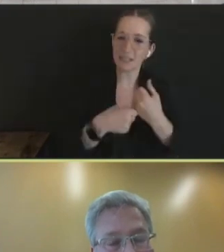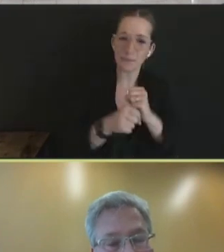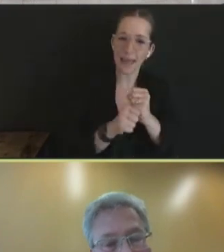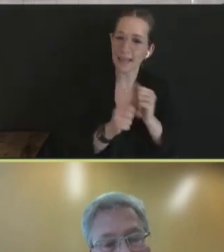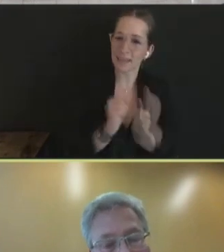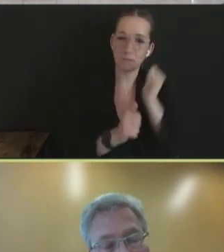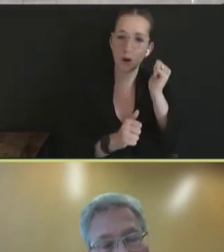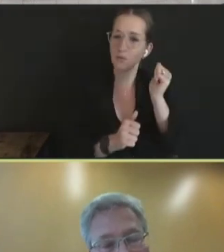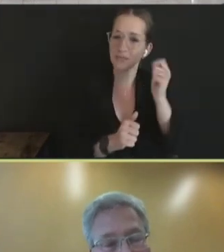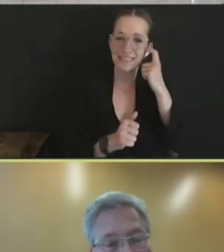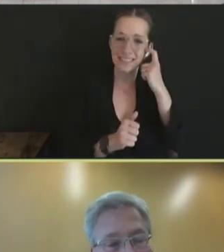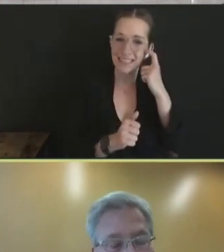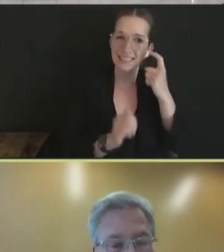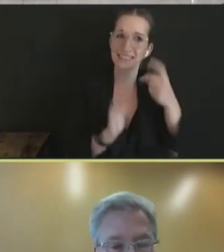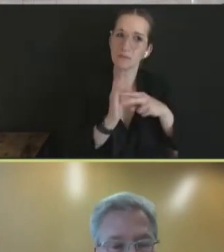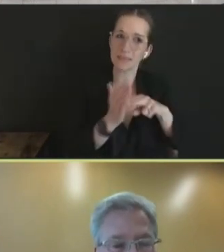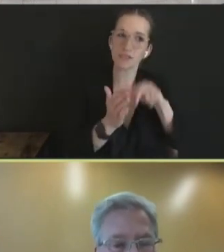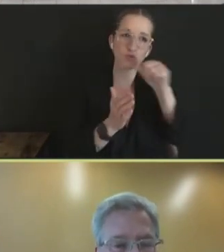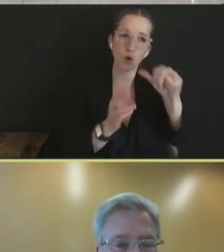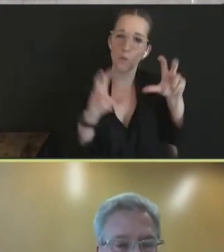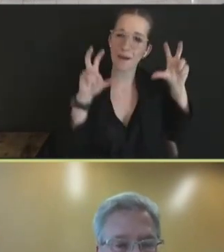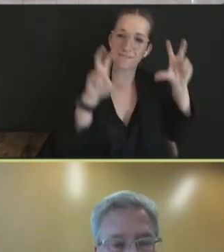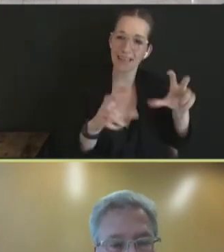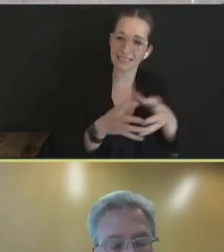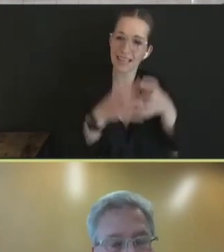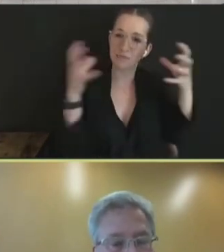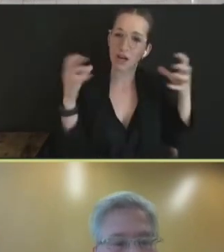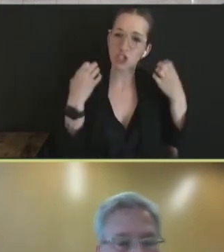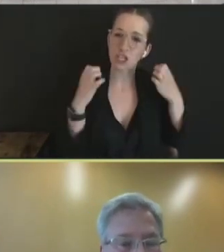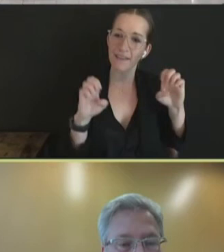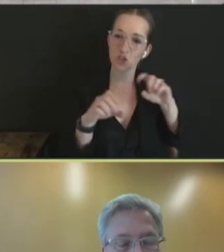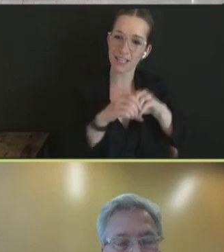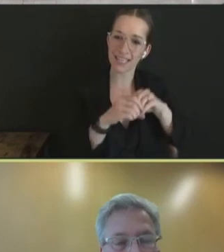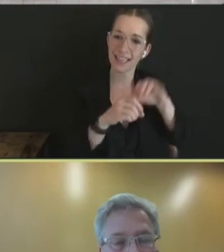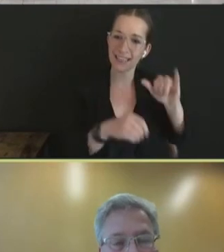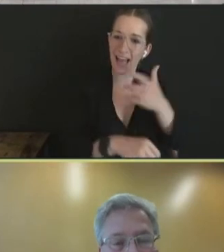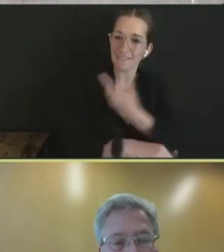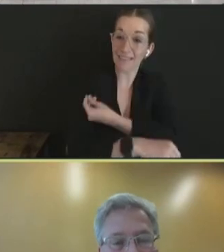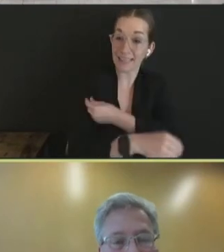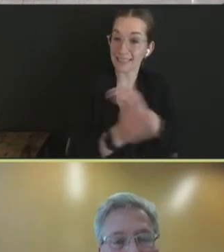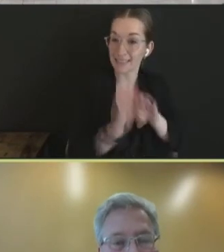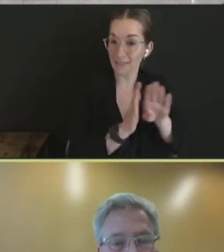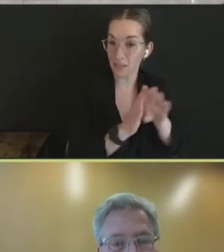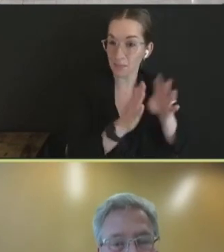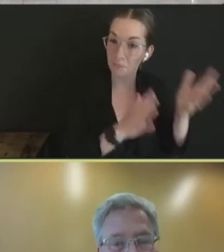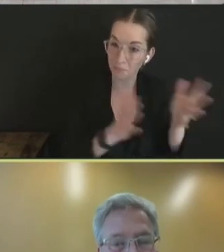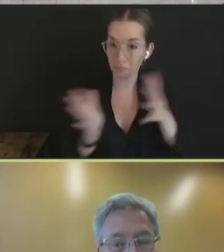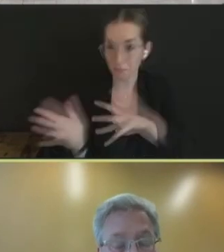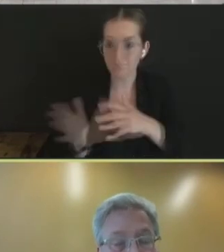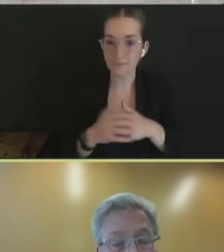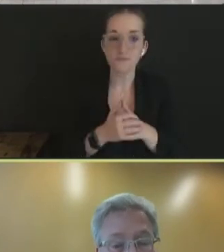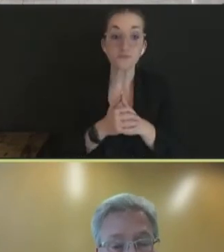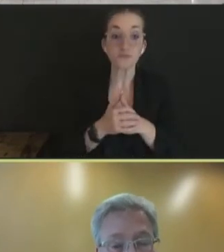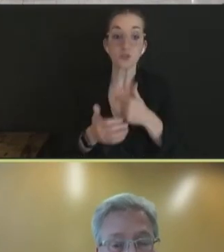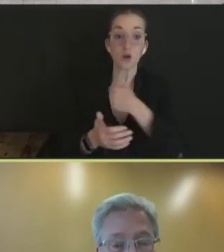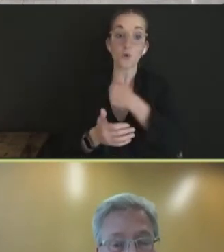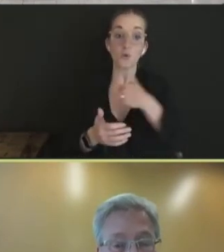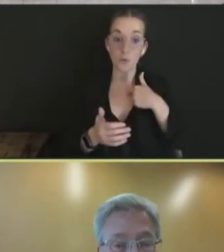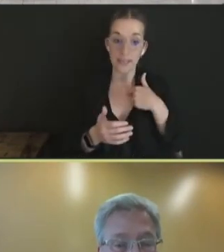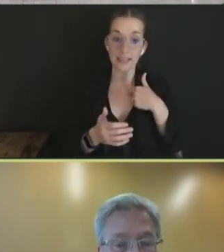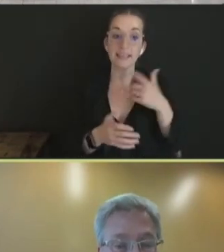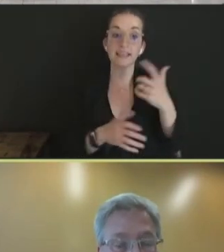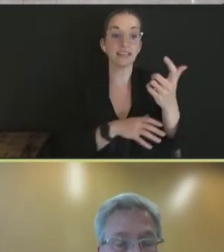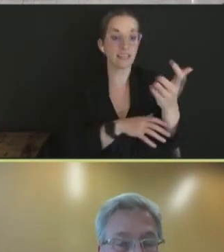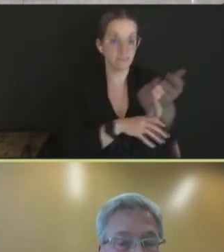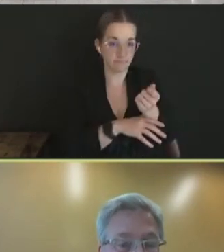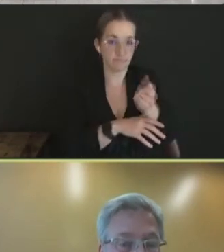invest efforts in the vaccine space. So next slide. we commissioned BCG